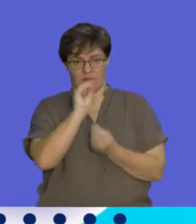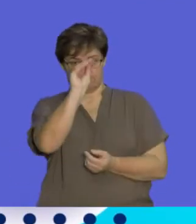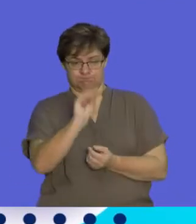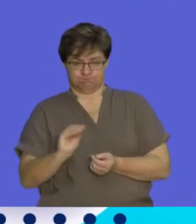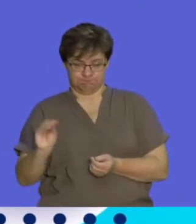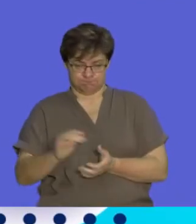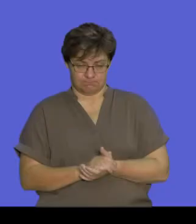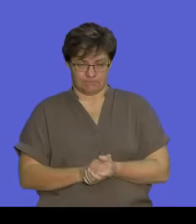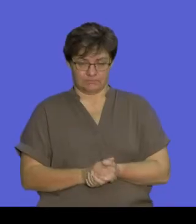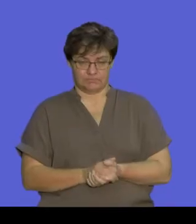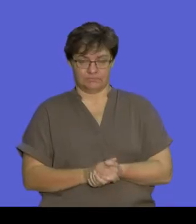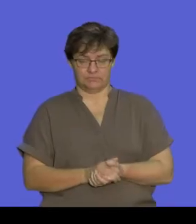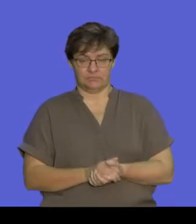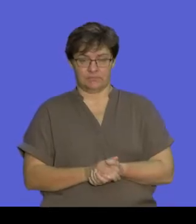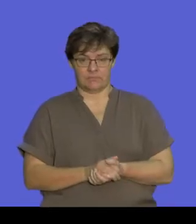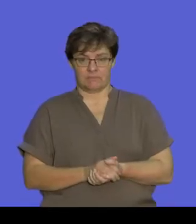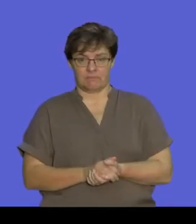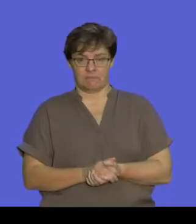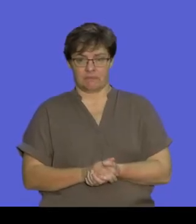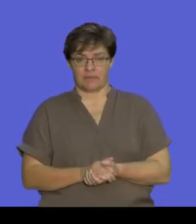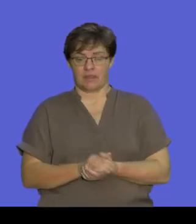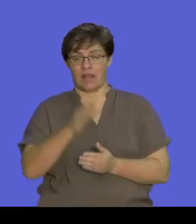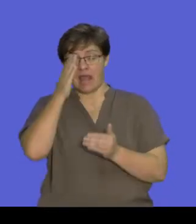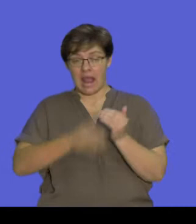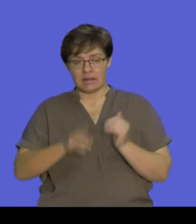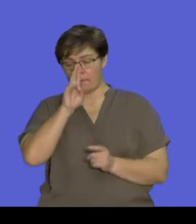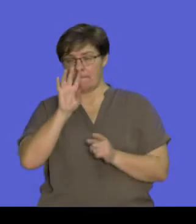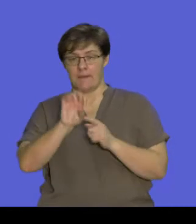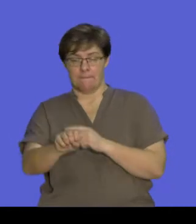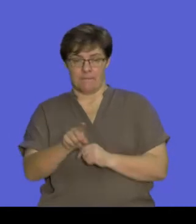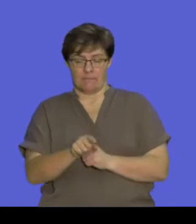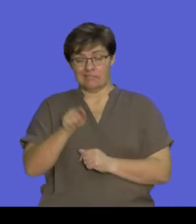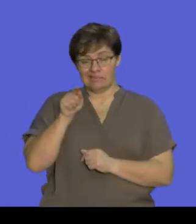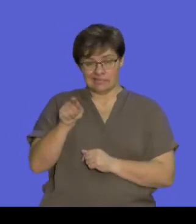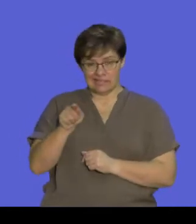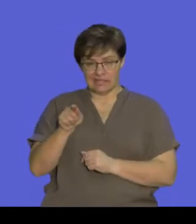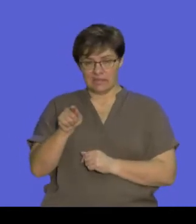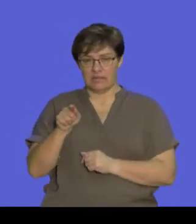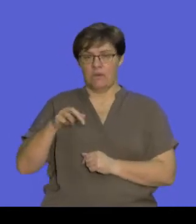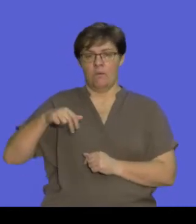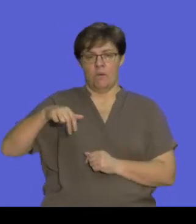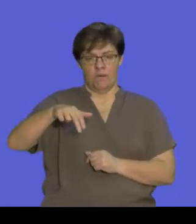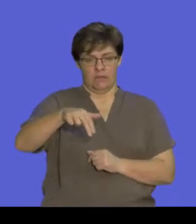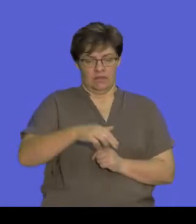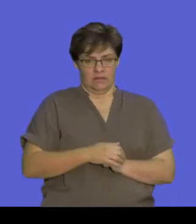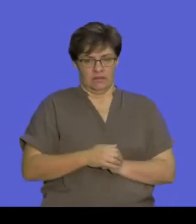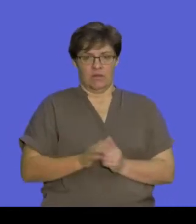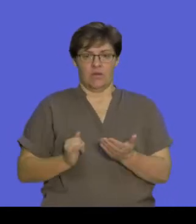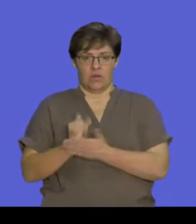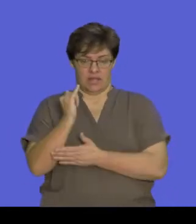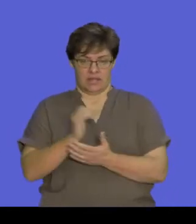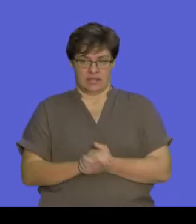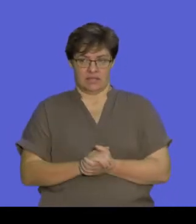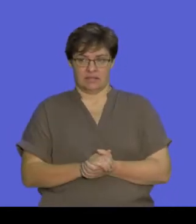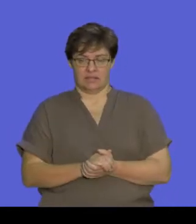So if you look at the end here, we'd recognize this one would be walking and being early.